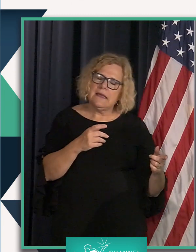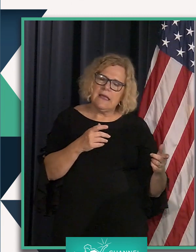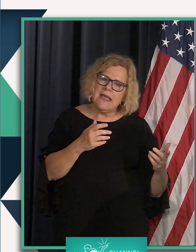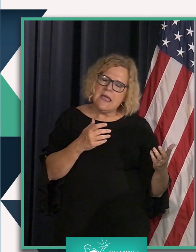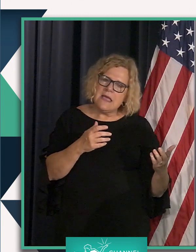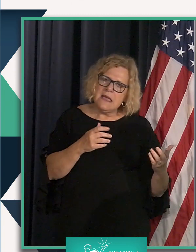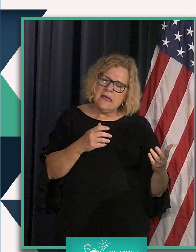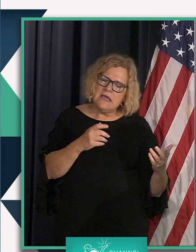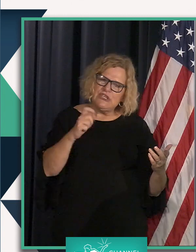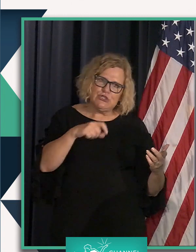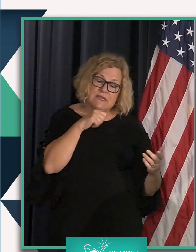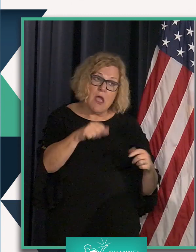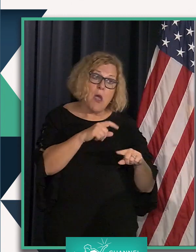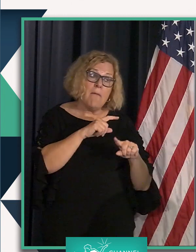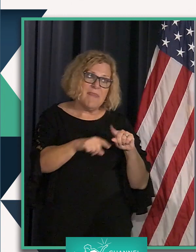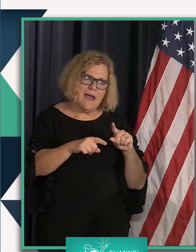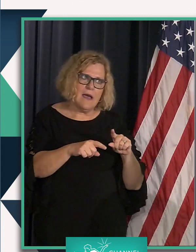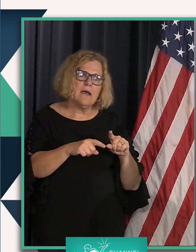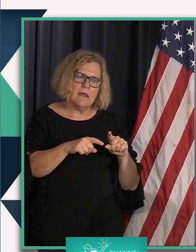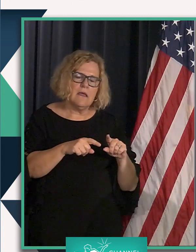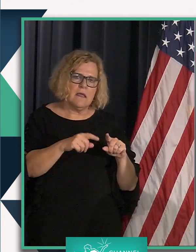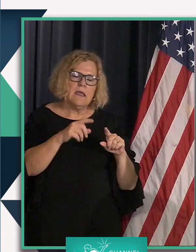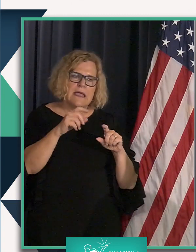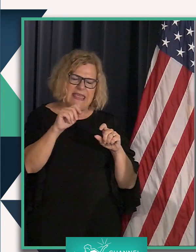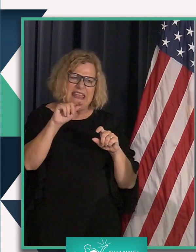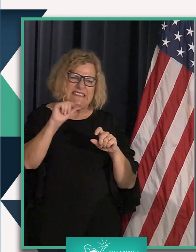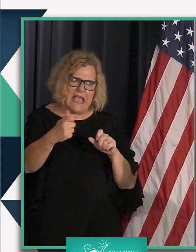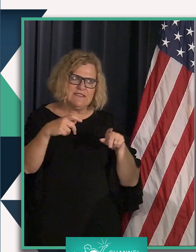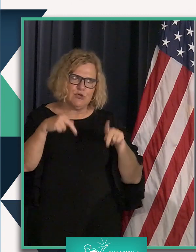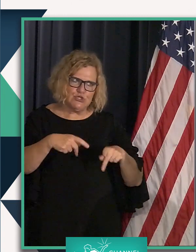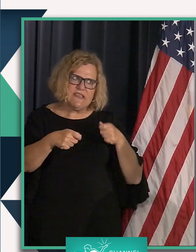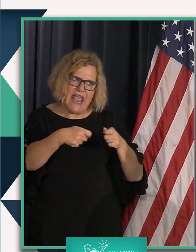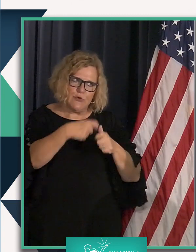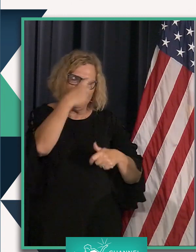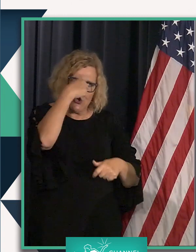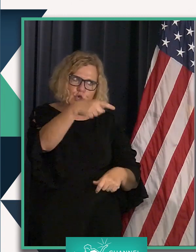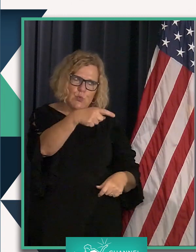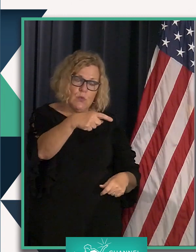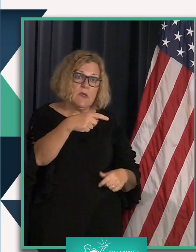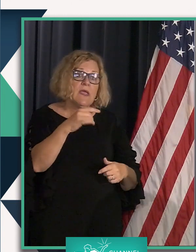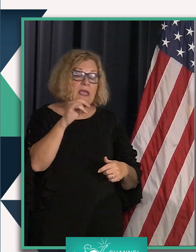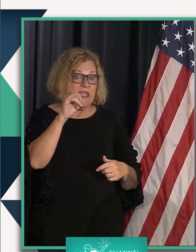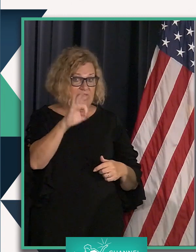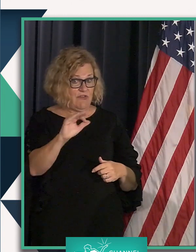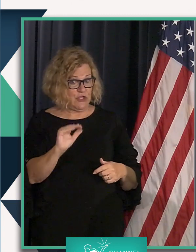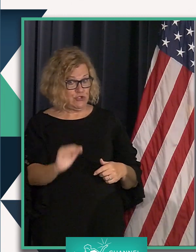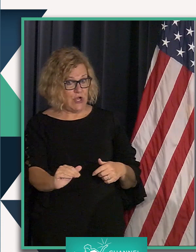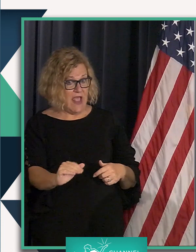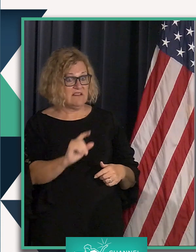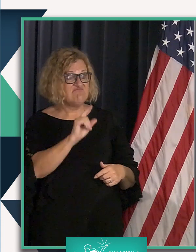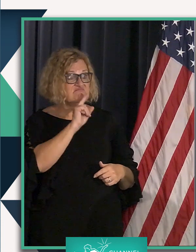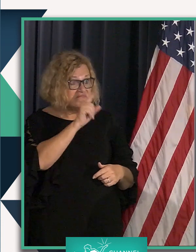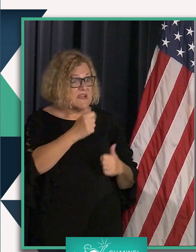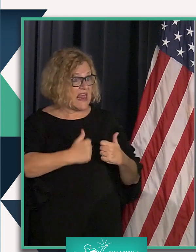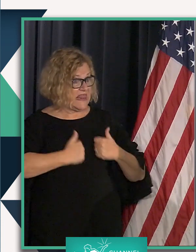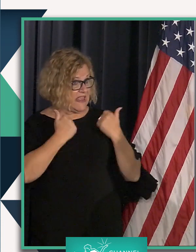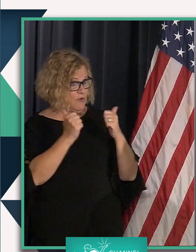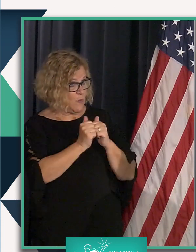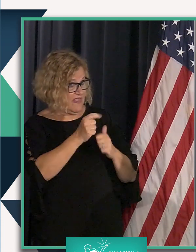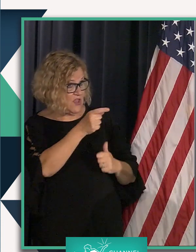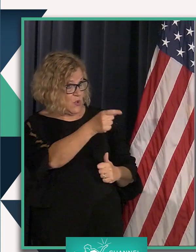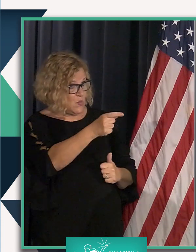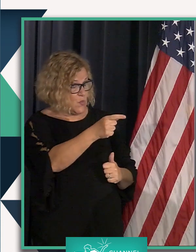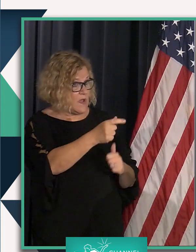I would say get our tax preparer to handle it. If the child legitimately lives with